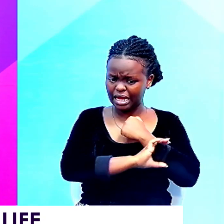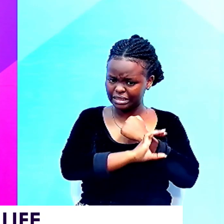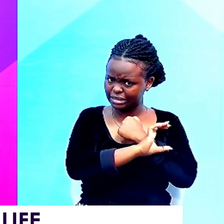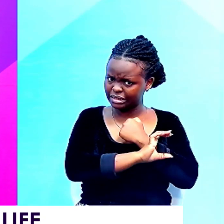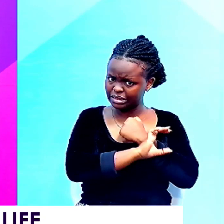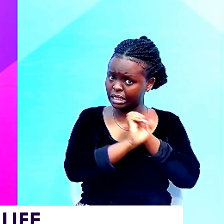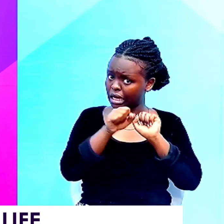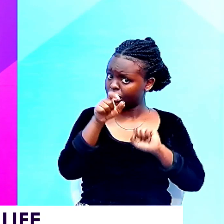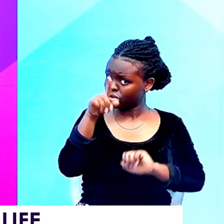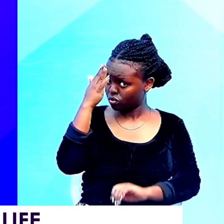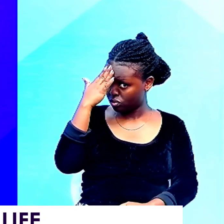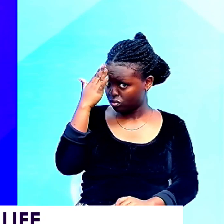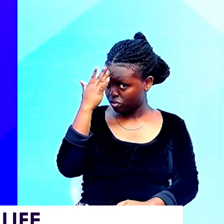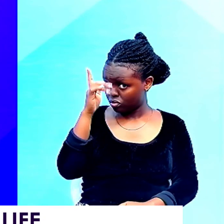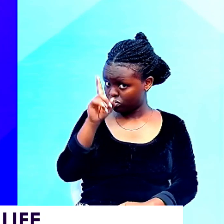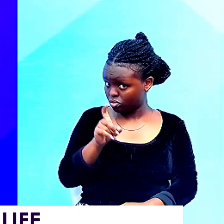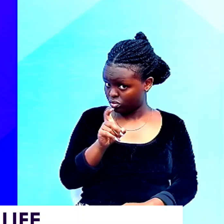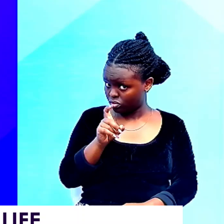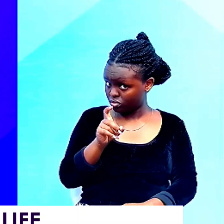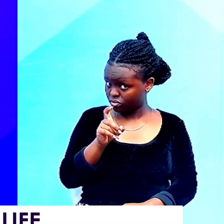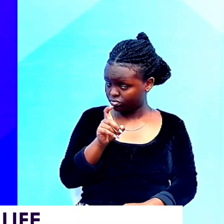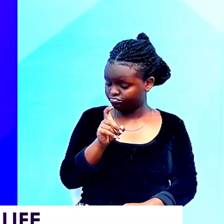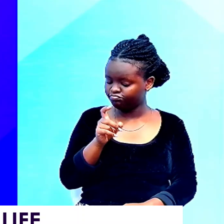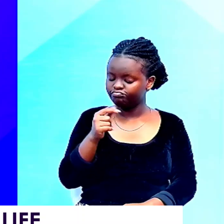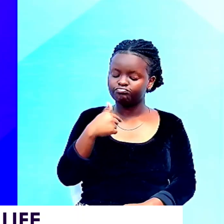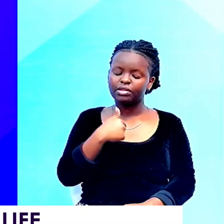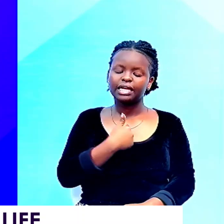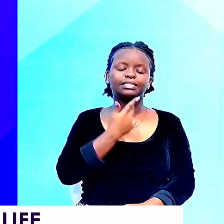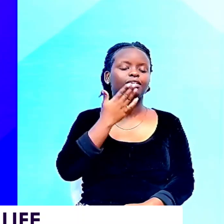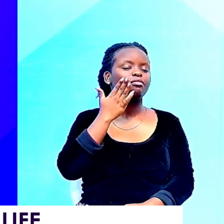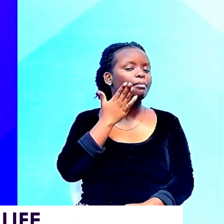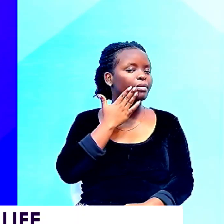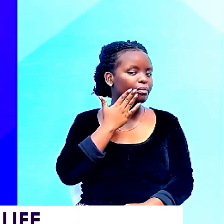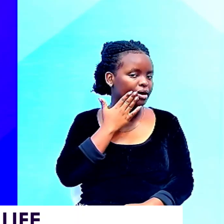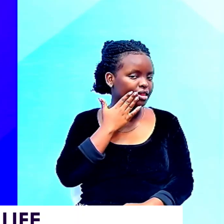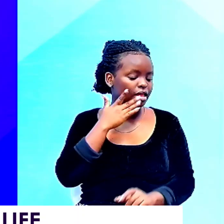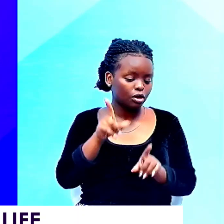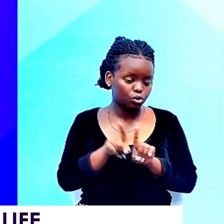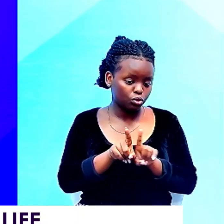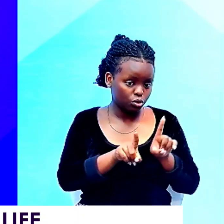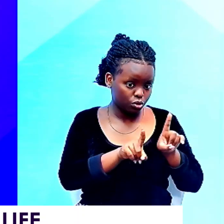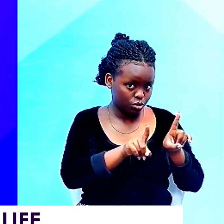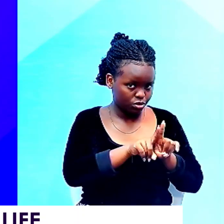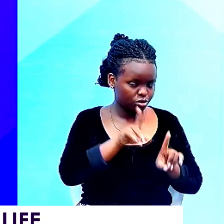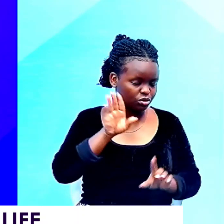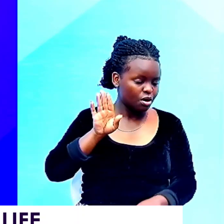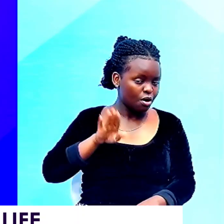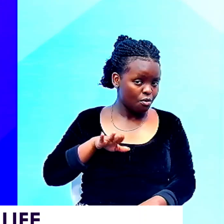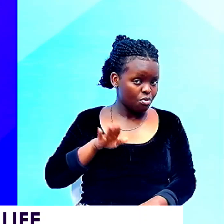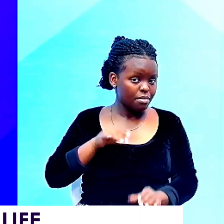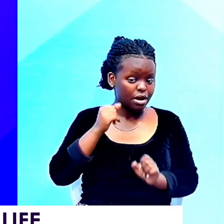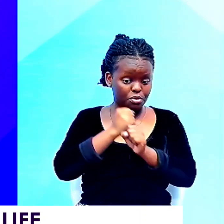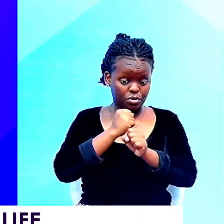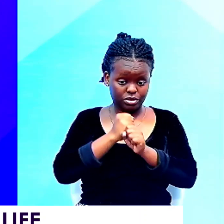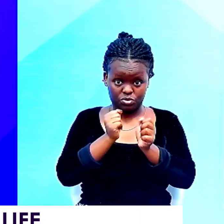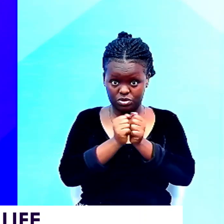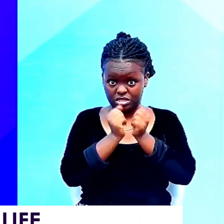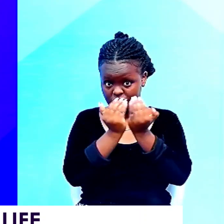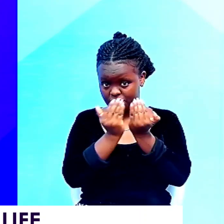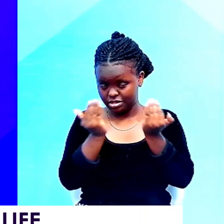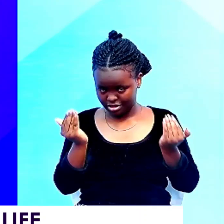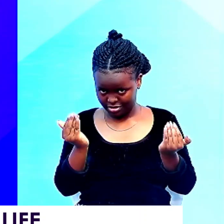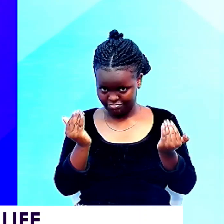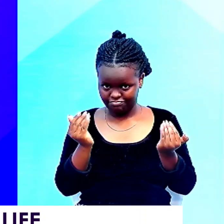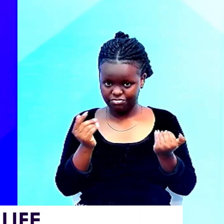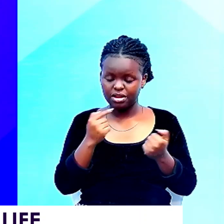guess? Being a mother, right, and also a woman that works with the children,